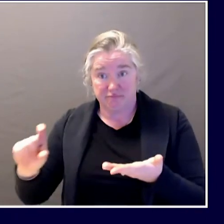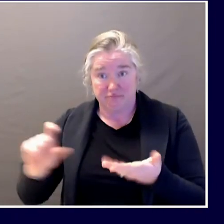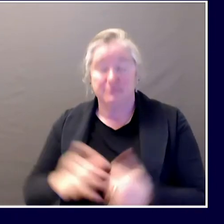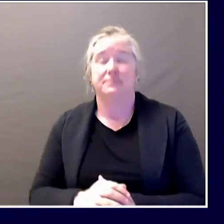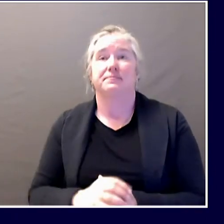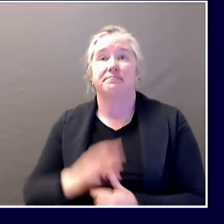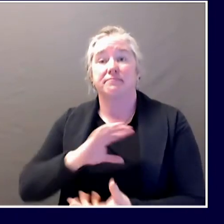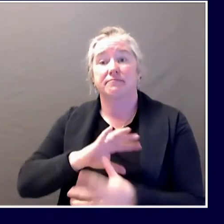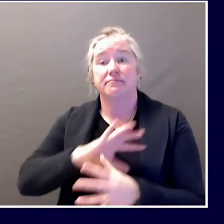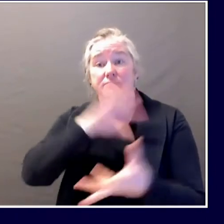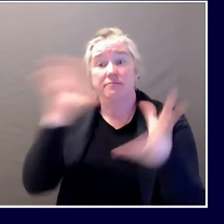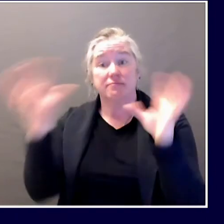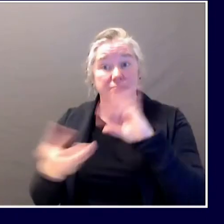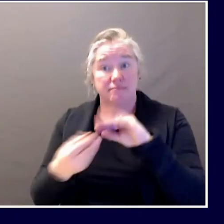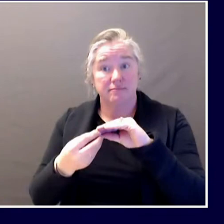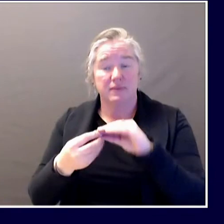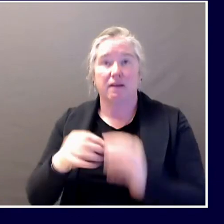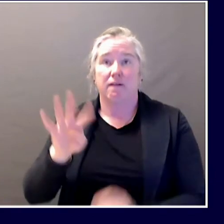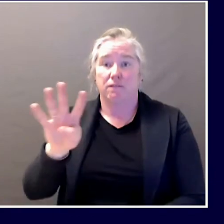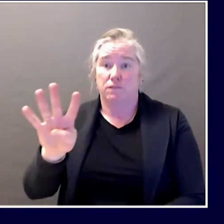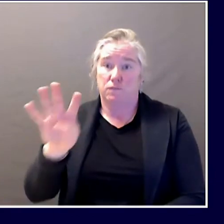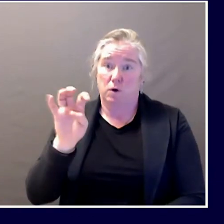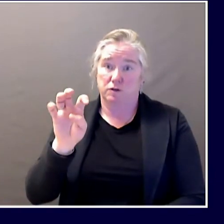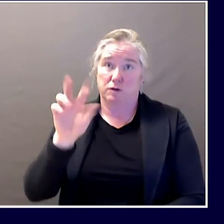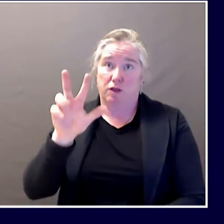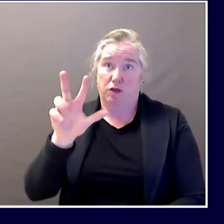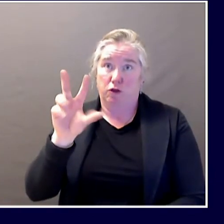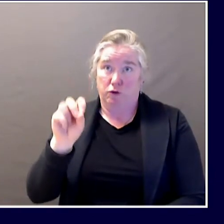Maine has administered